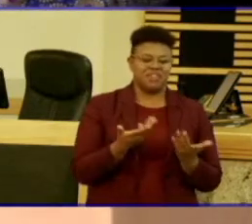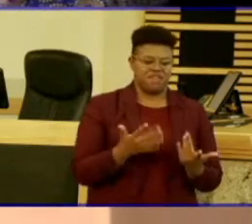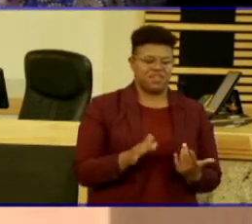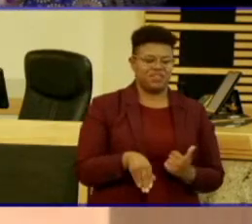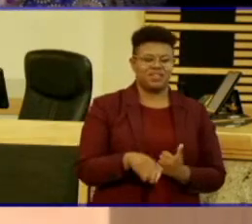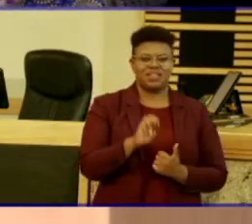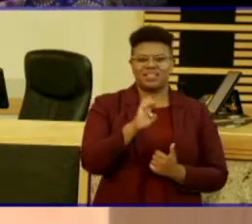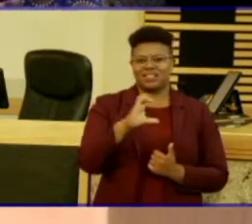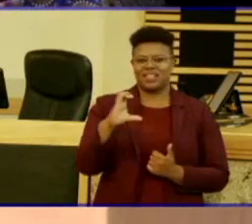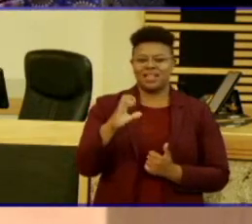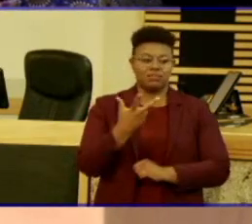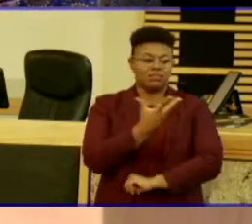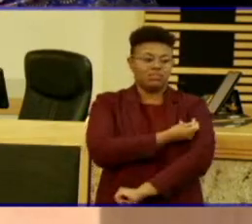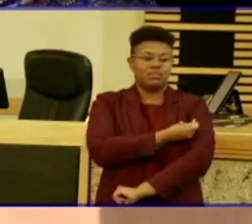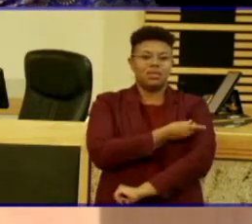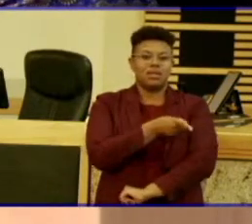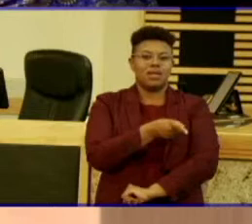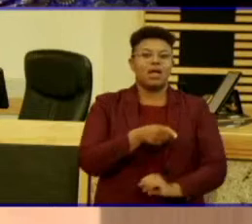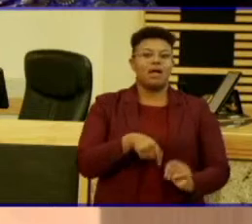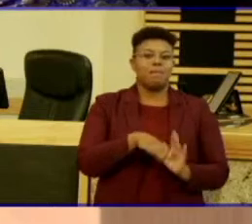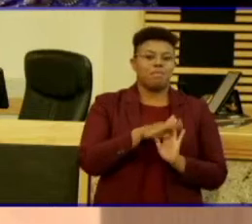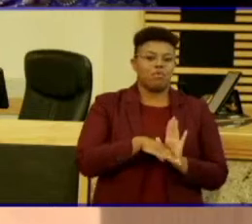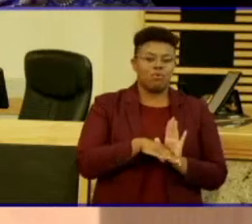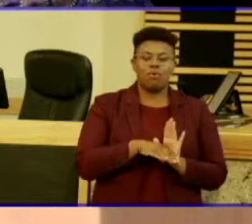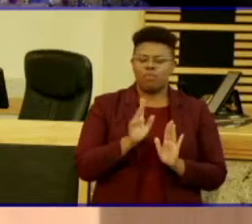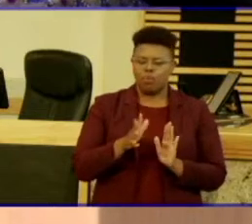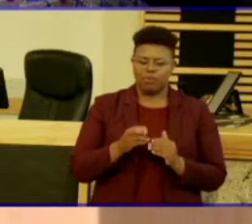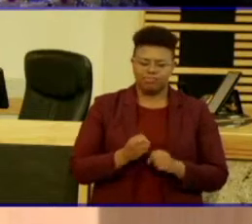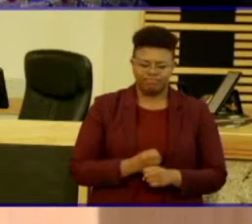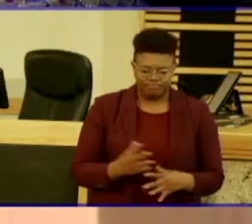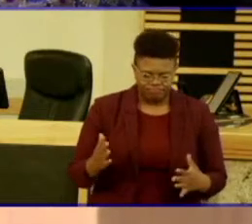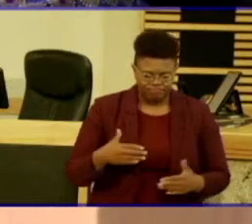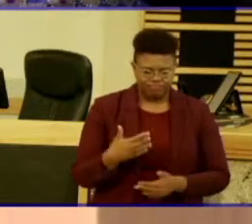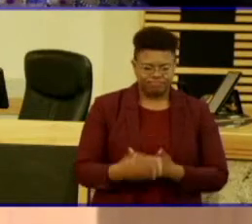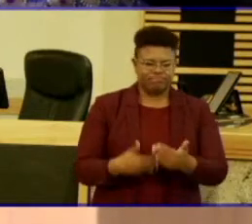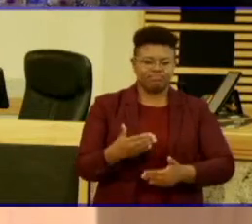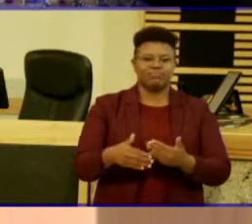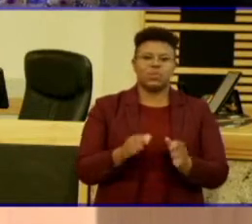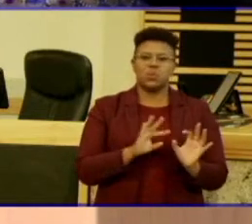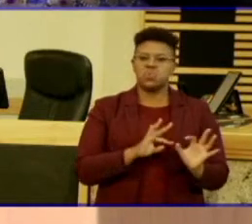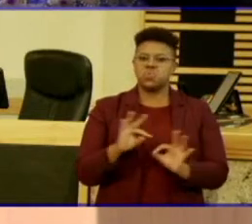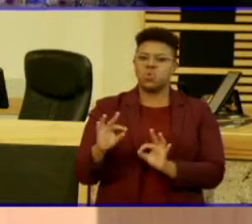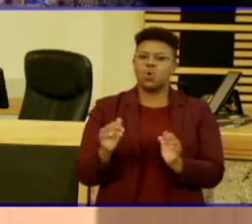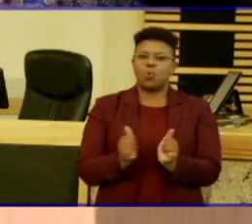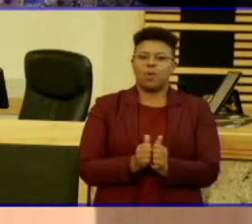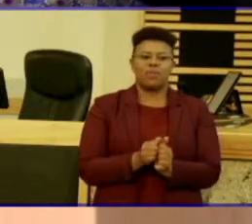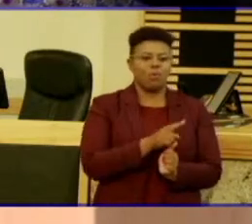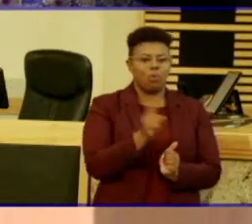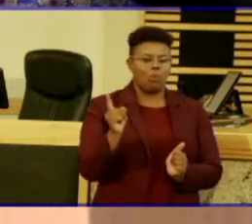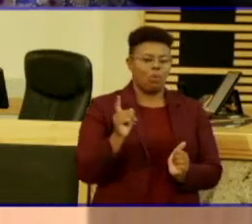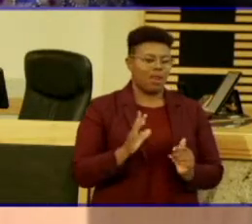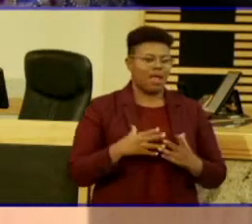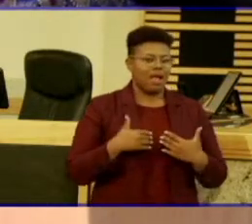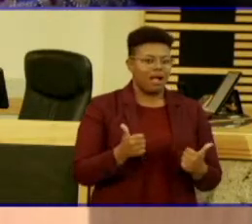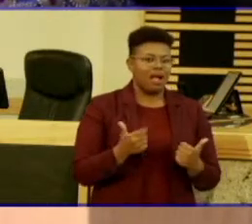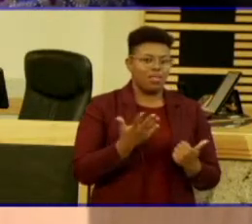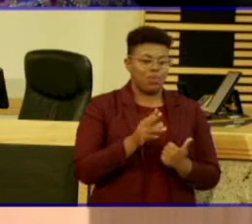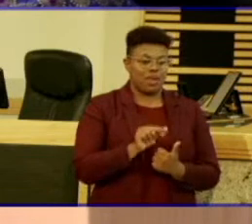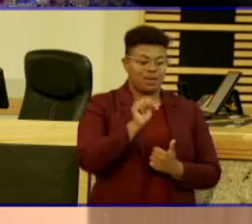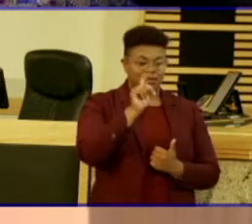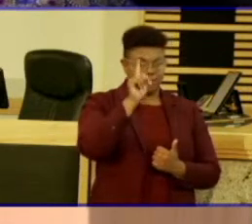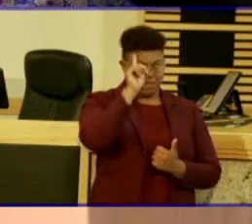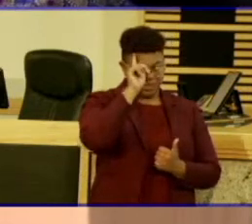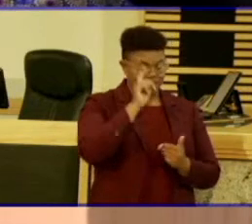The vaccine rollout program is underway and started in earnest with all health workers in Nelson Mandela